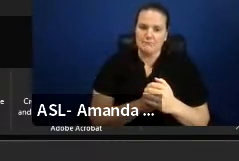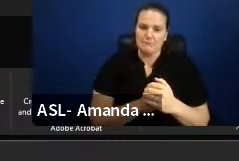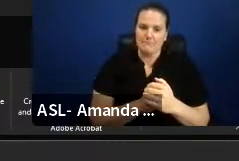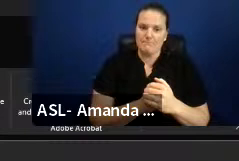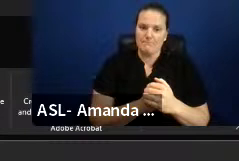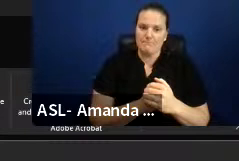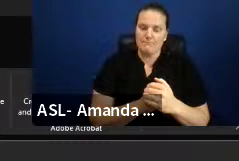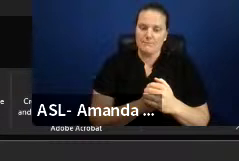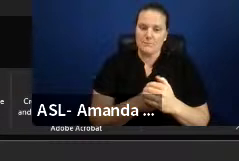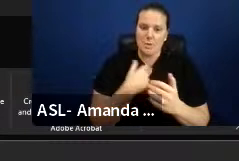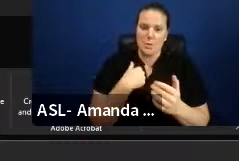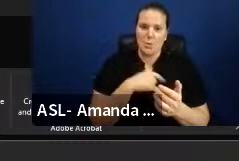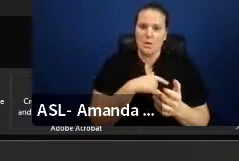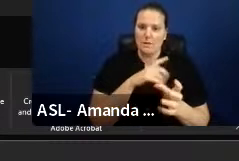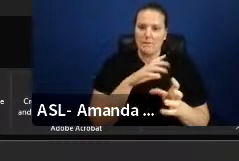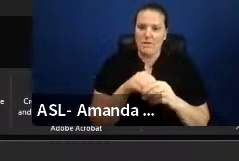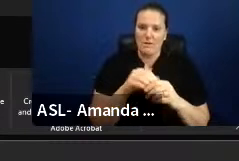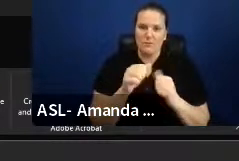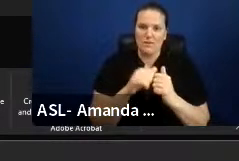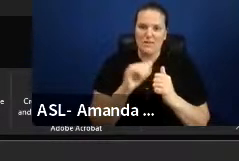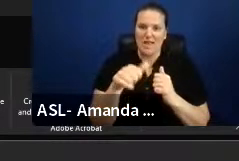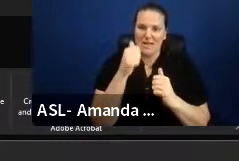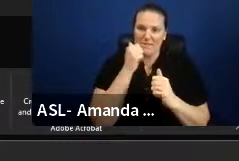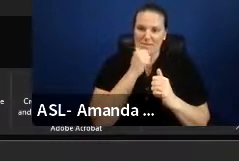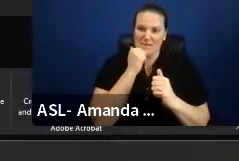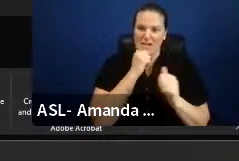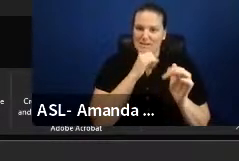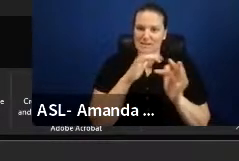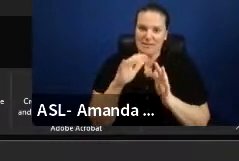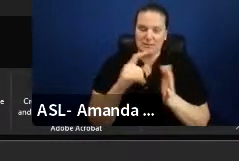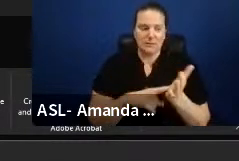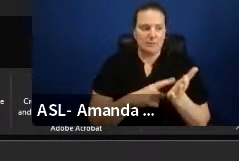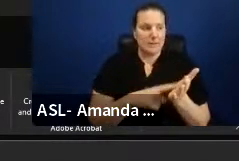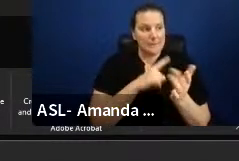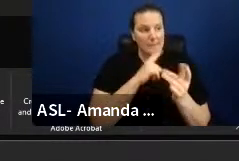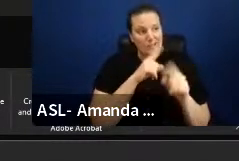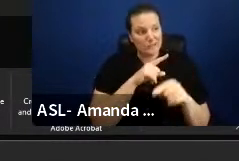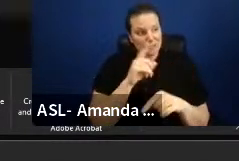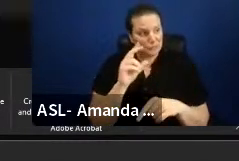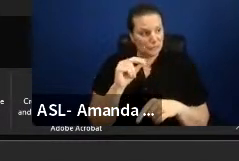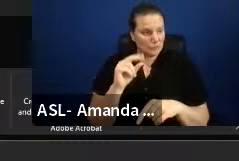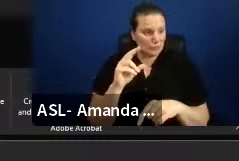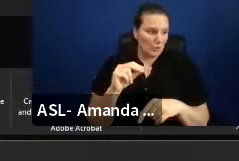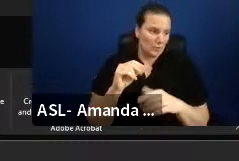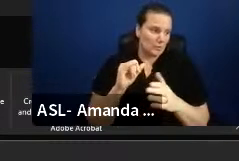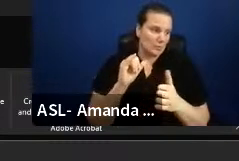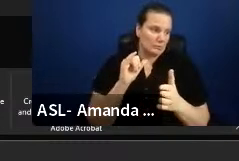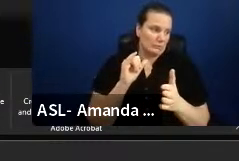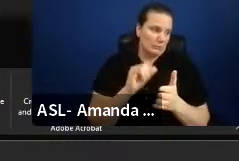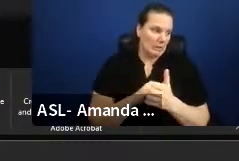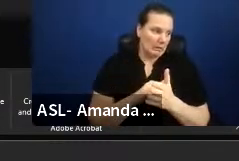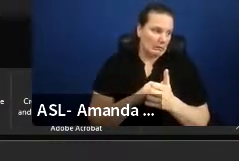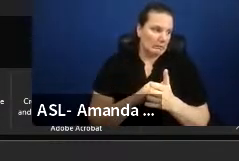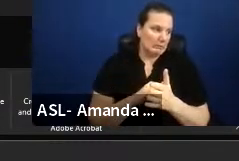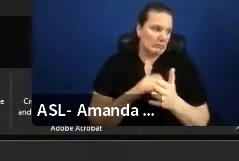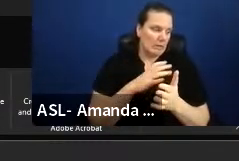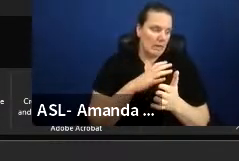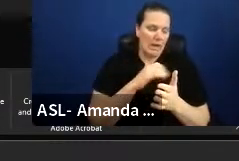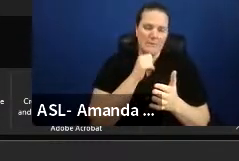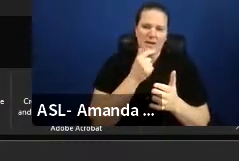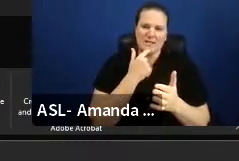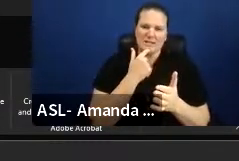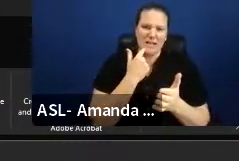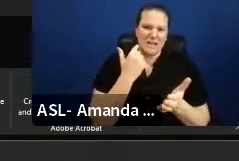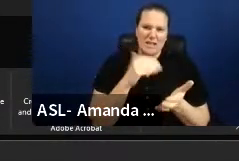Yeah, we all deal with this all day, every day. Yeah. So Sometimes the answer is no. sometimes the answer is no, and that's a sufficient answer. And I mean, I'm not saying,